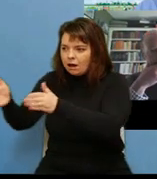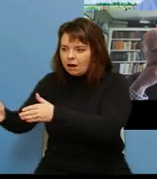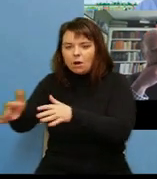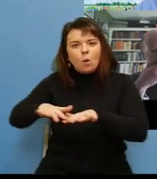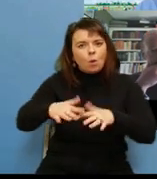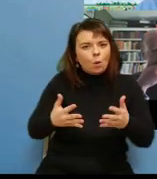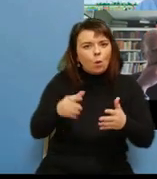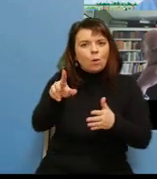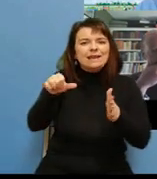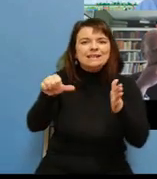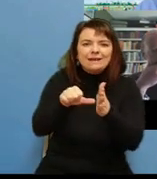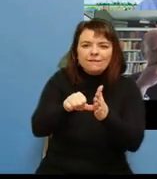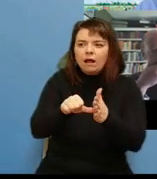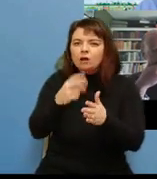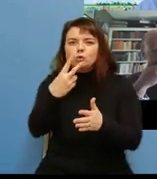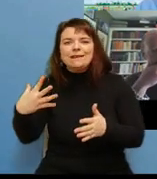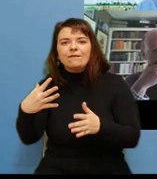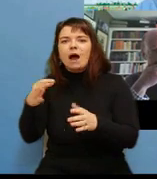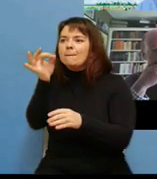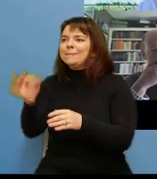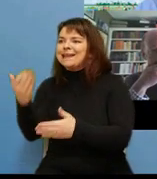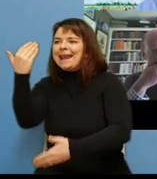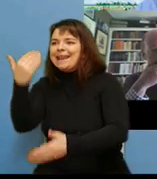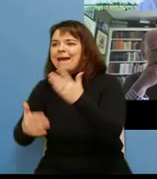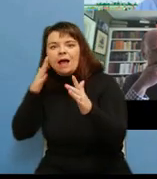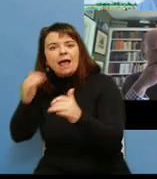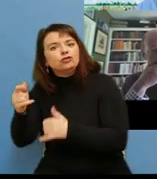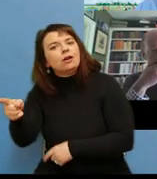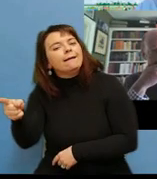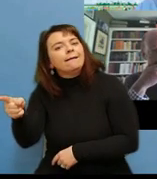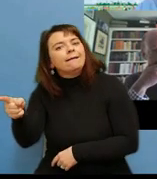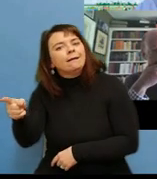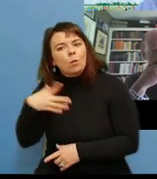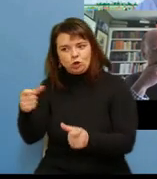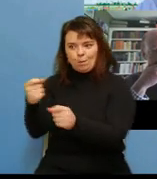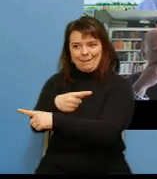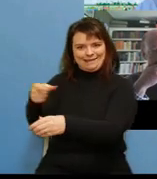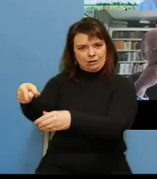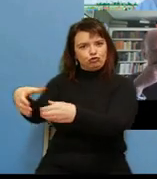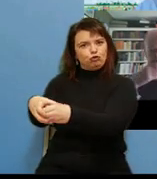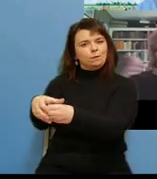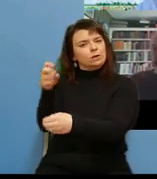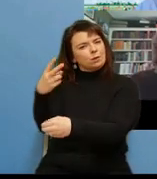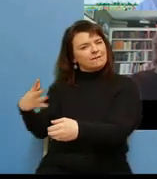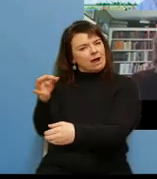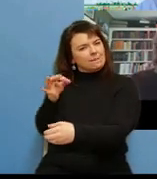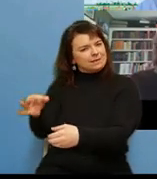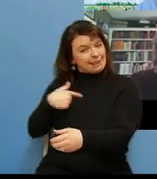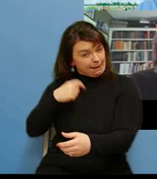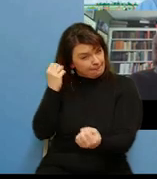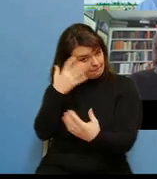the cohort, if you like, and it's the harder to reach 25% that might never get a check potentially. So I suppose they're my